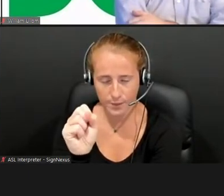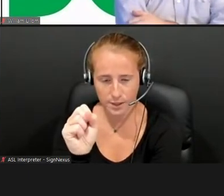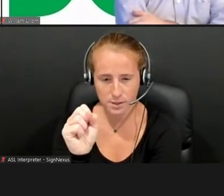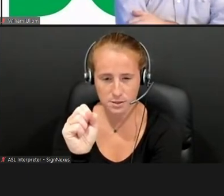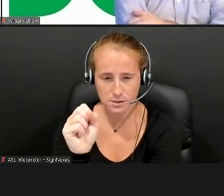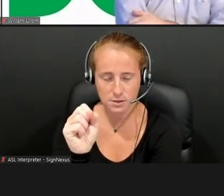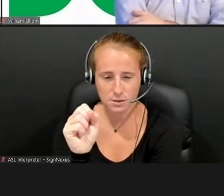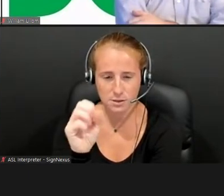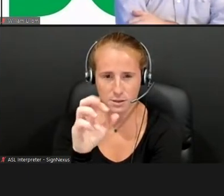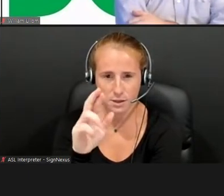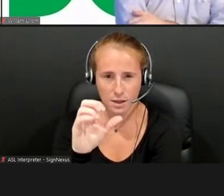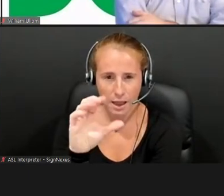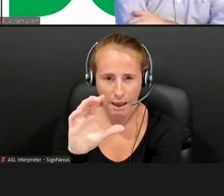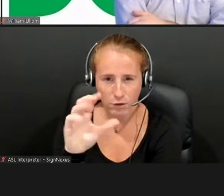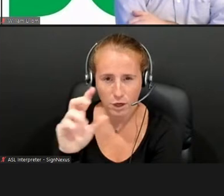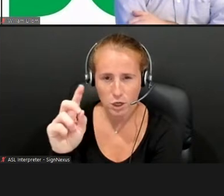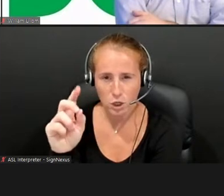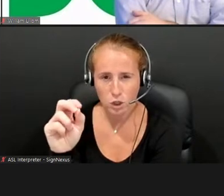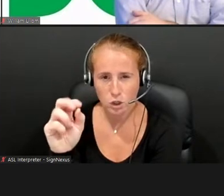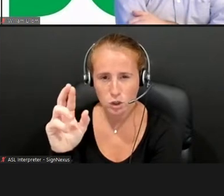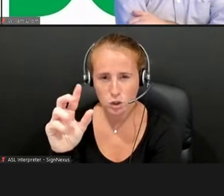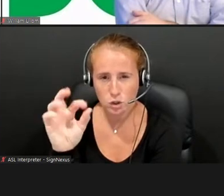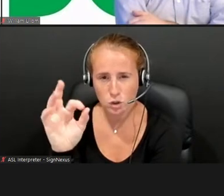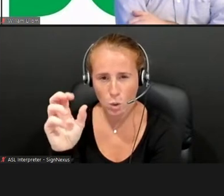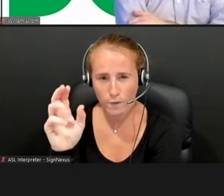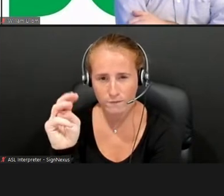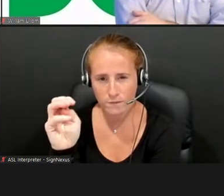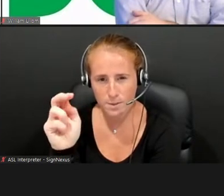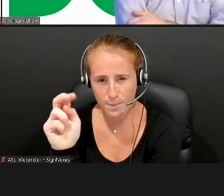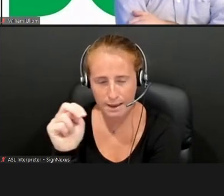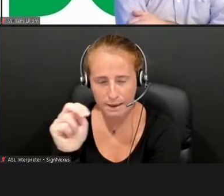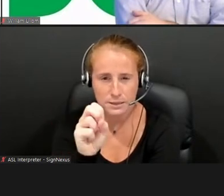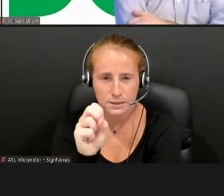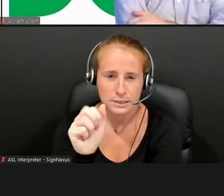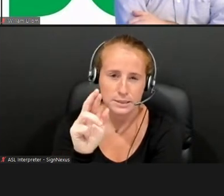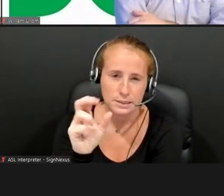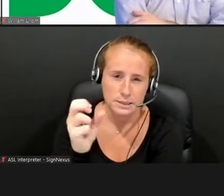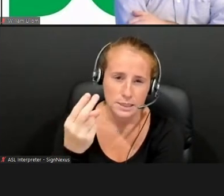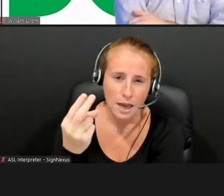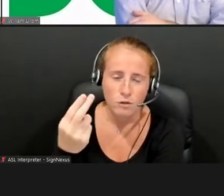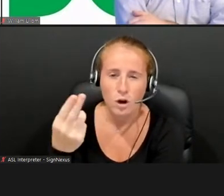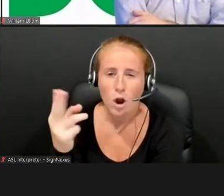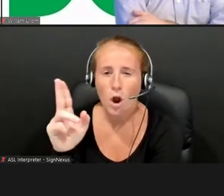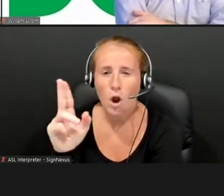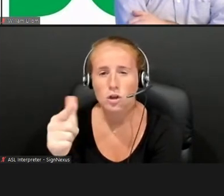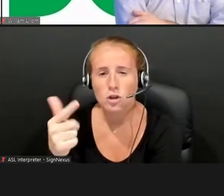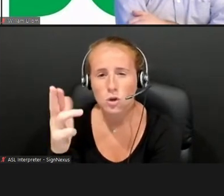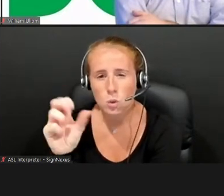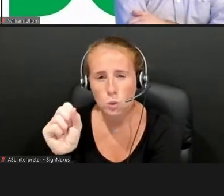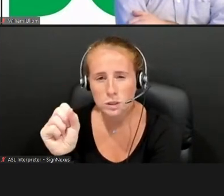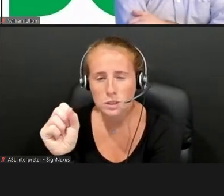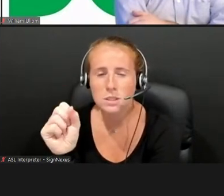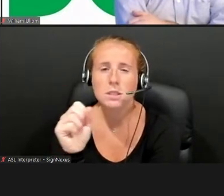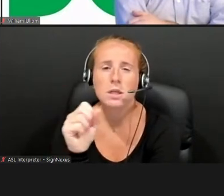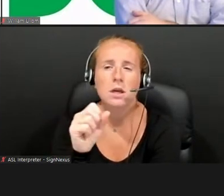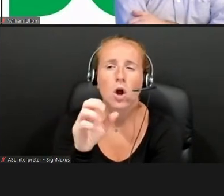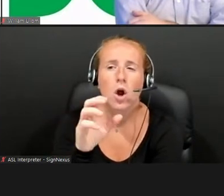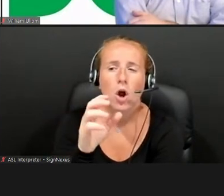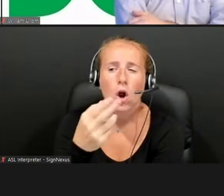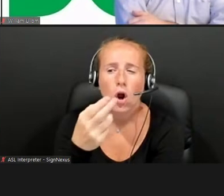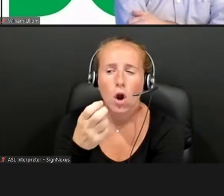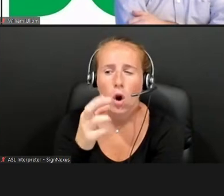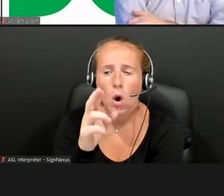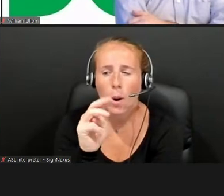Eric Dorfman Sarah Hughes Imani McKinnon